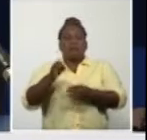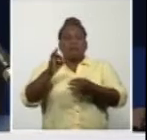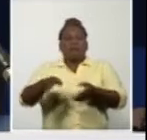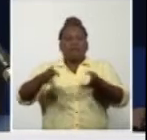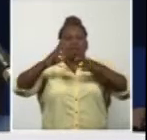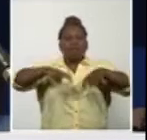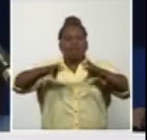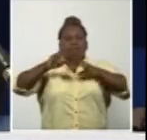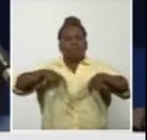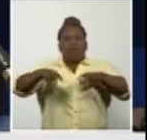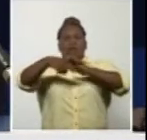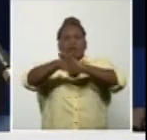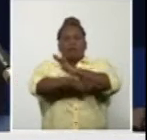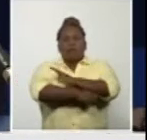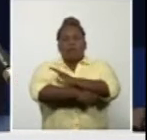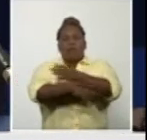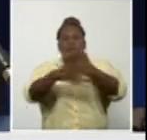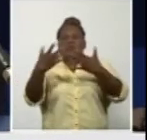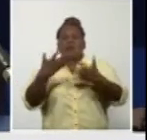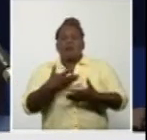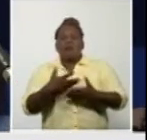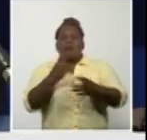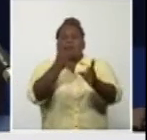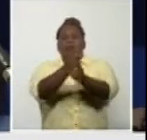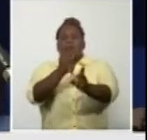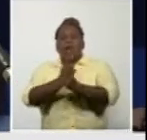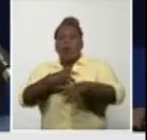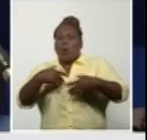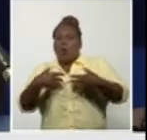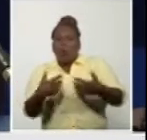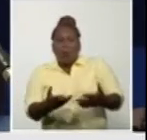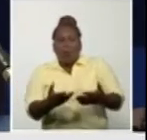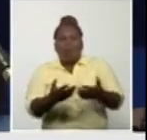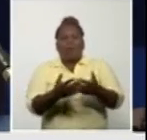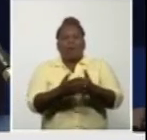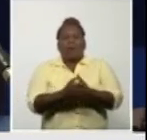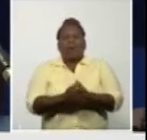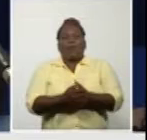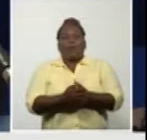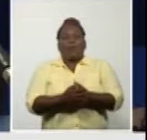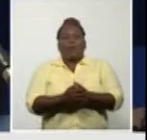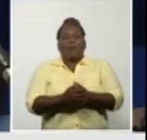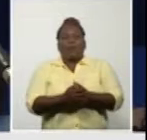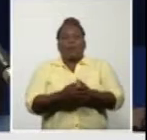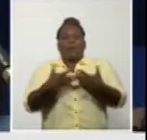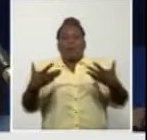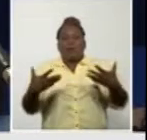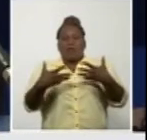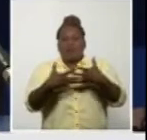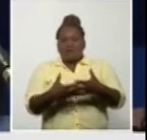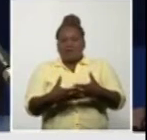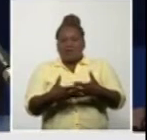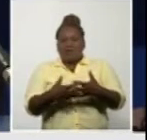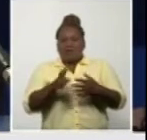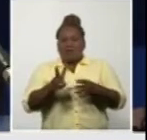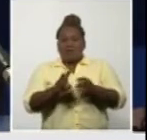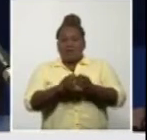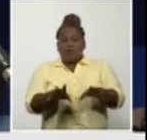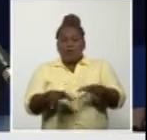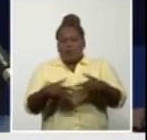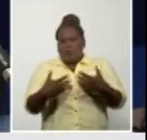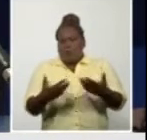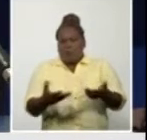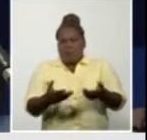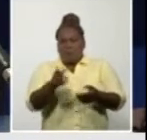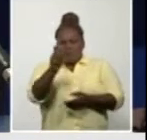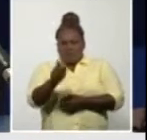of infection has not been determined. I say still because even if days go by,